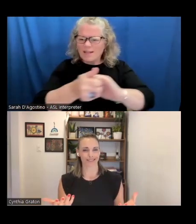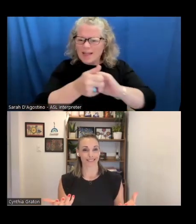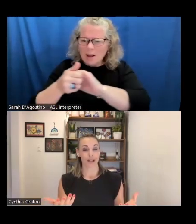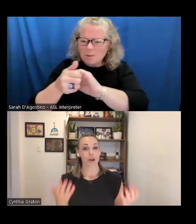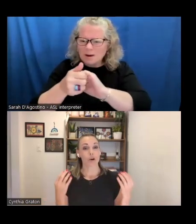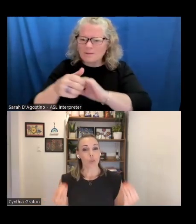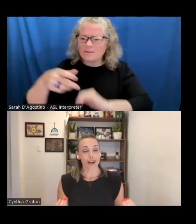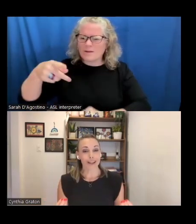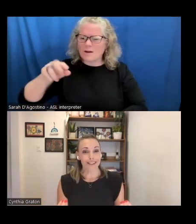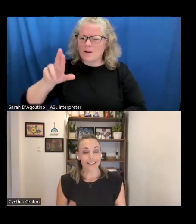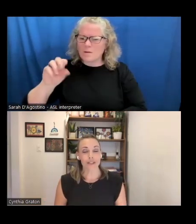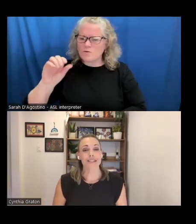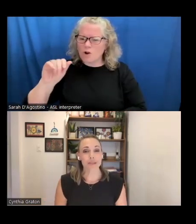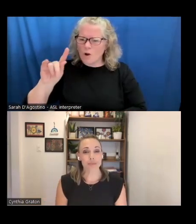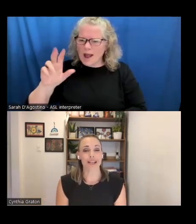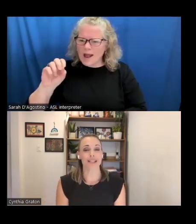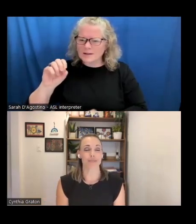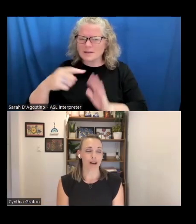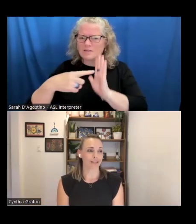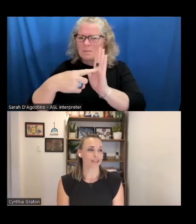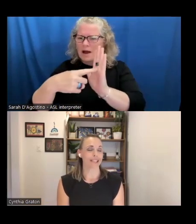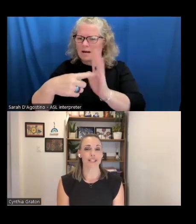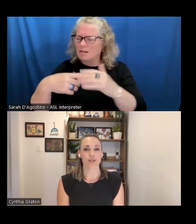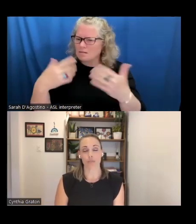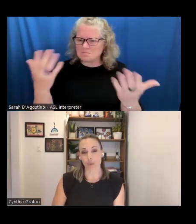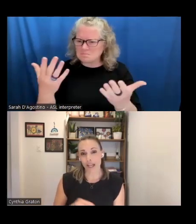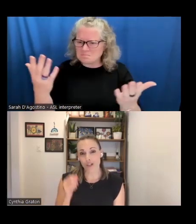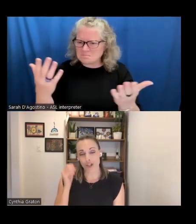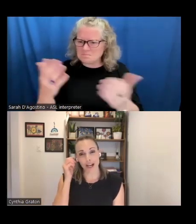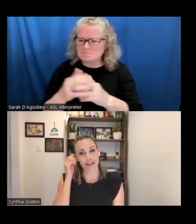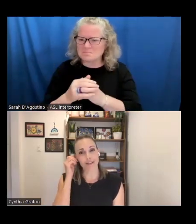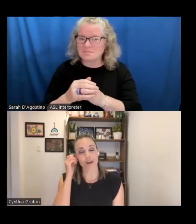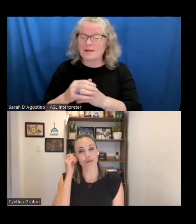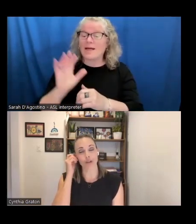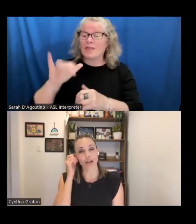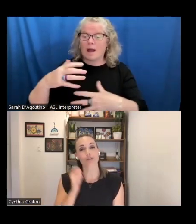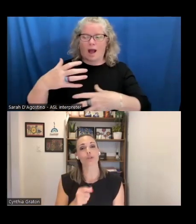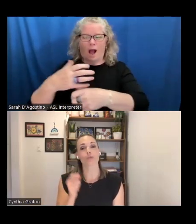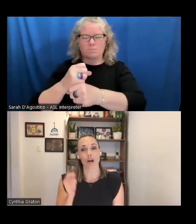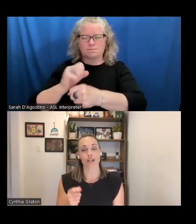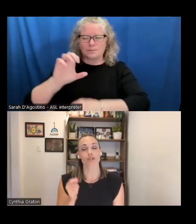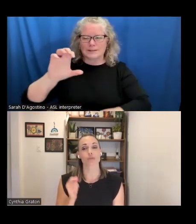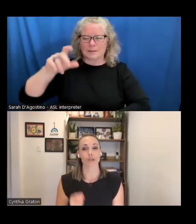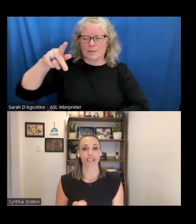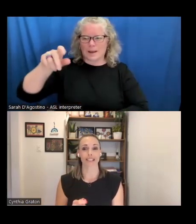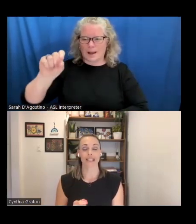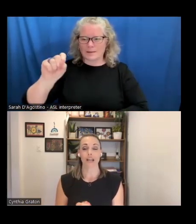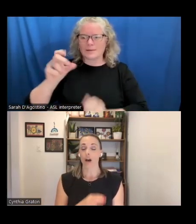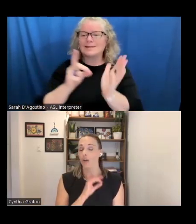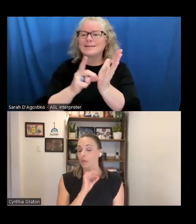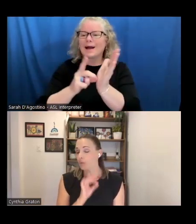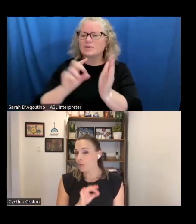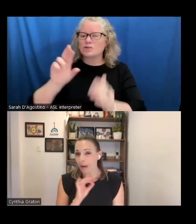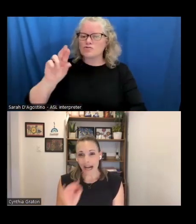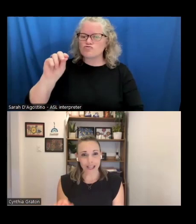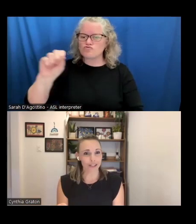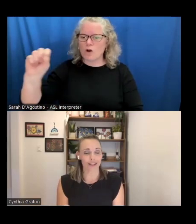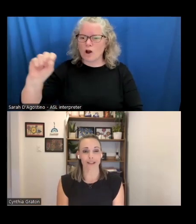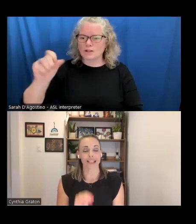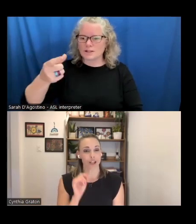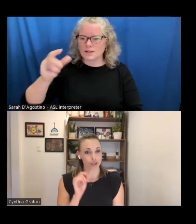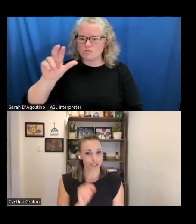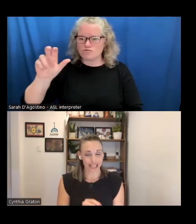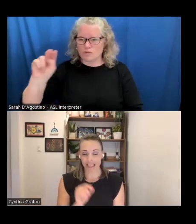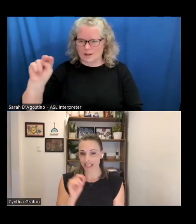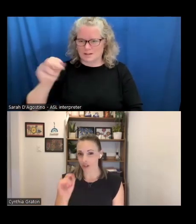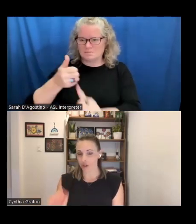model. Well, the CPS model is the brainchild of Dr. Ross Greene, a true pioneer